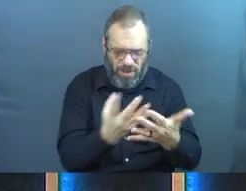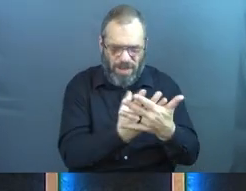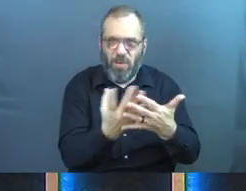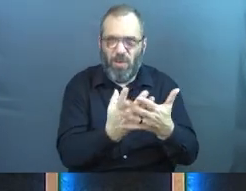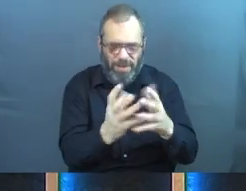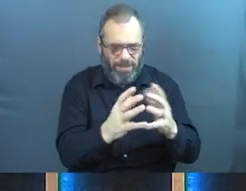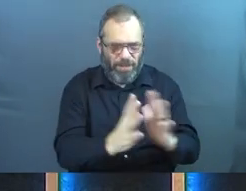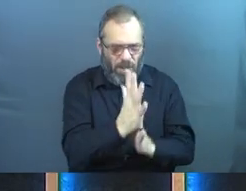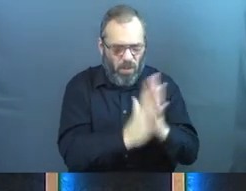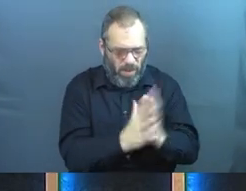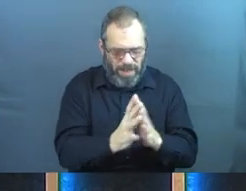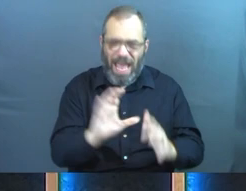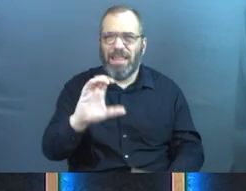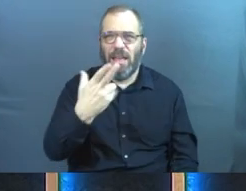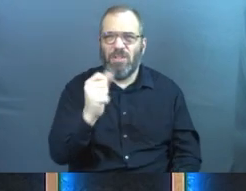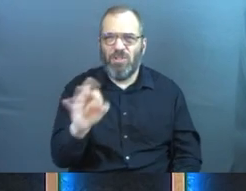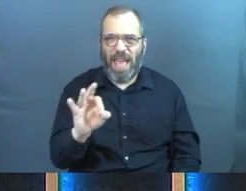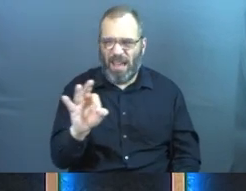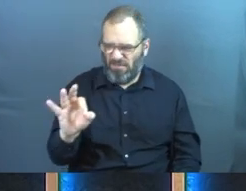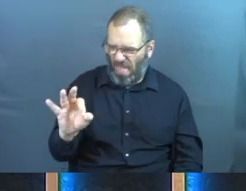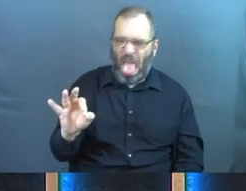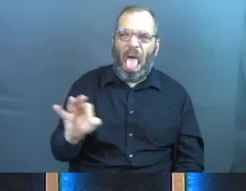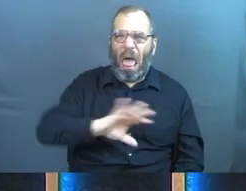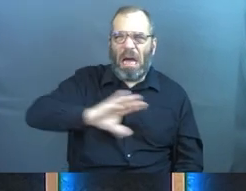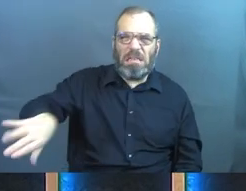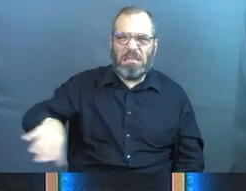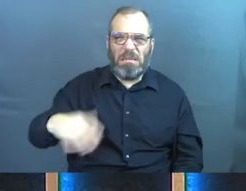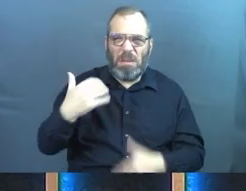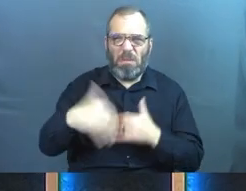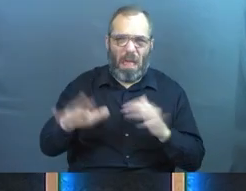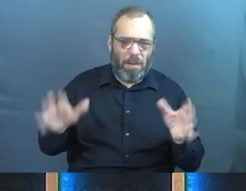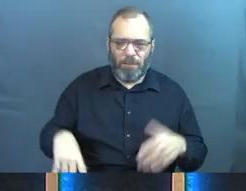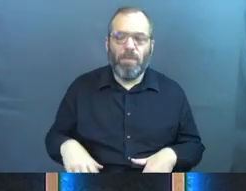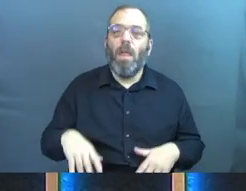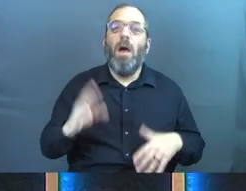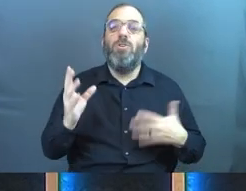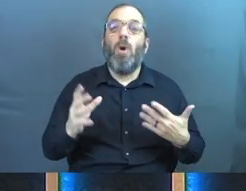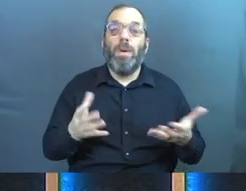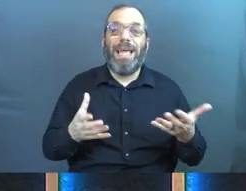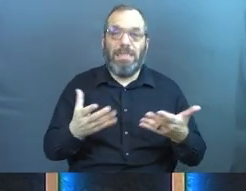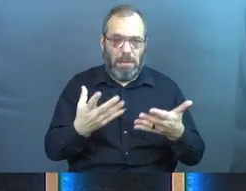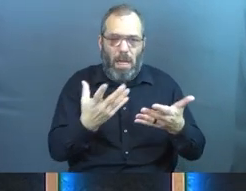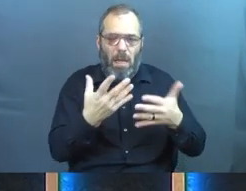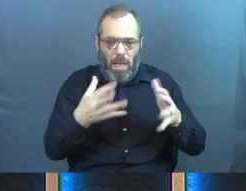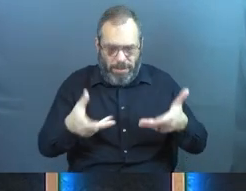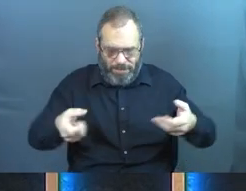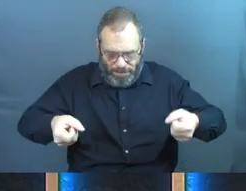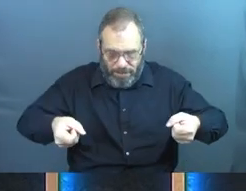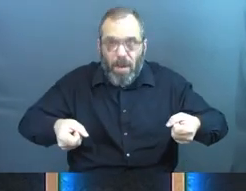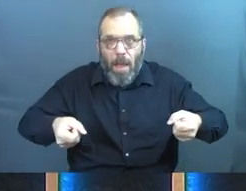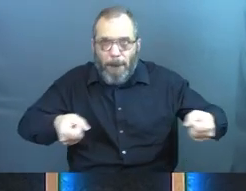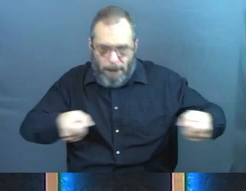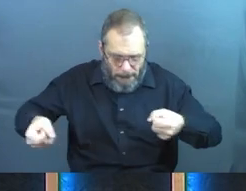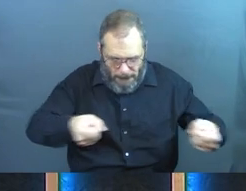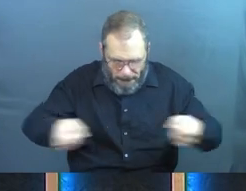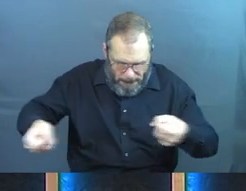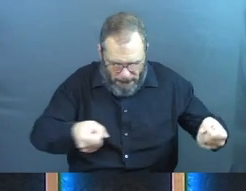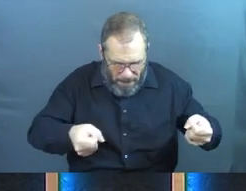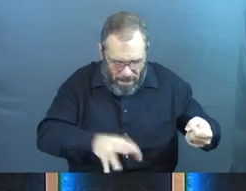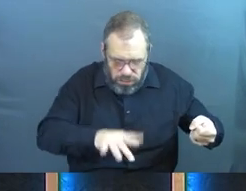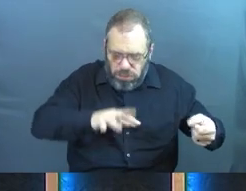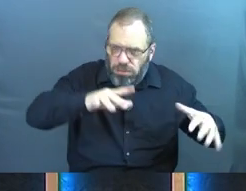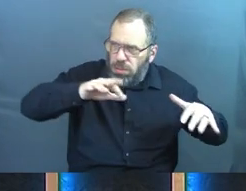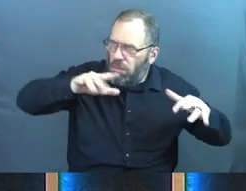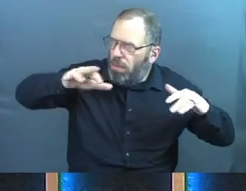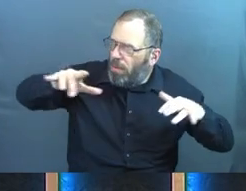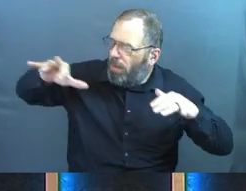kernel, and then there was chaff around it. You didn't want the chaff in your bread, right? So they did this thing that the chaff would blow away with the wind